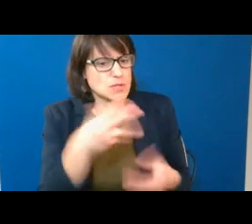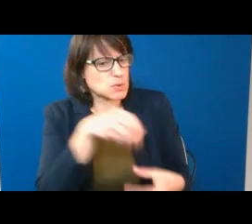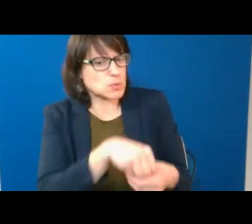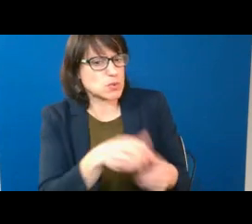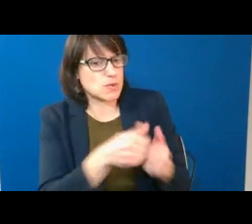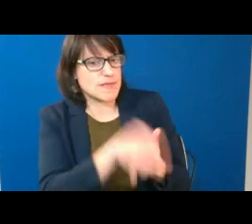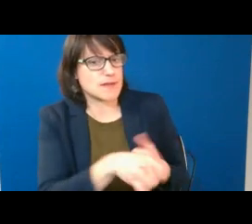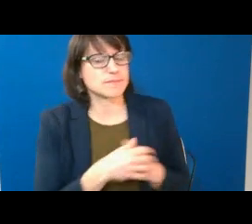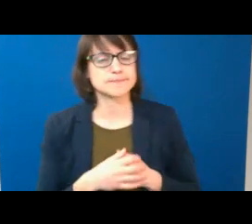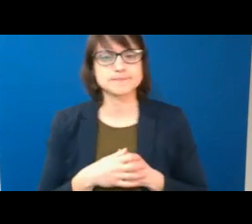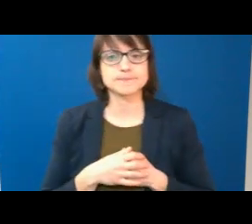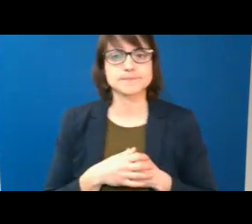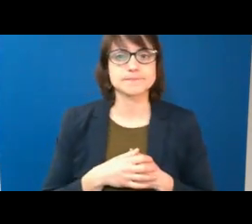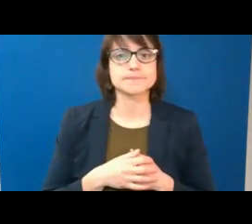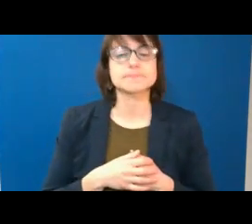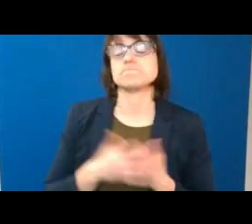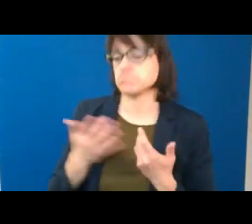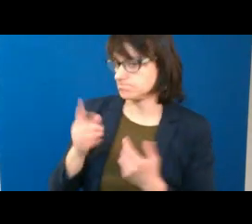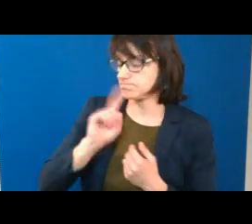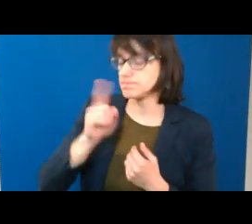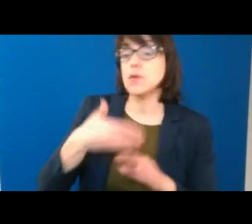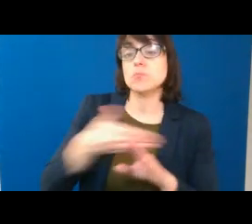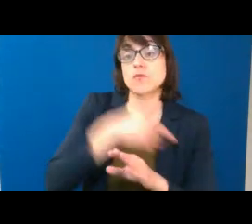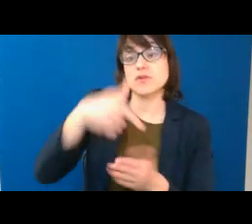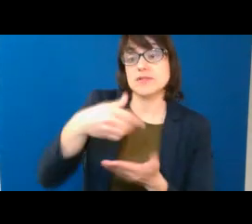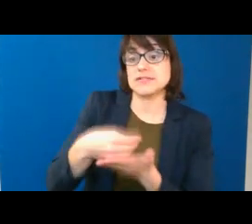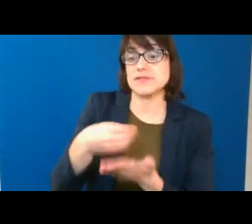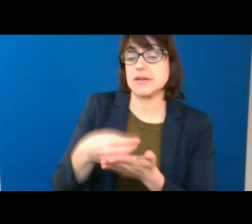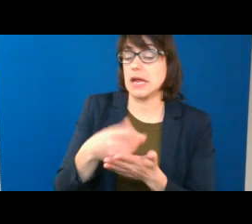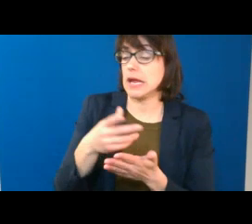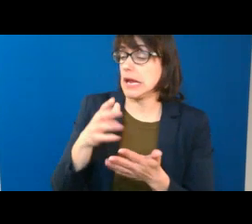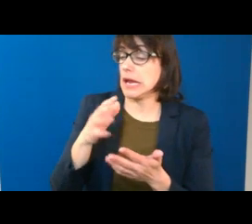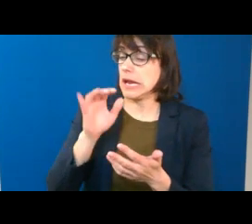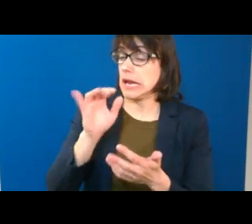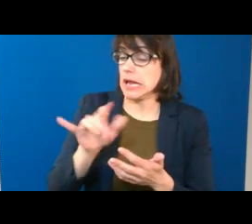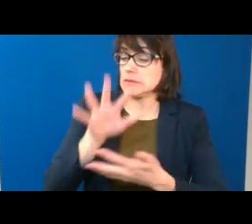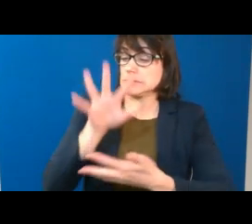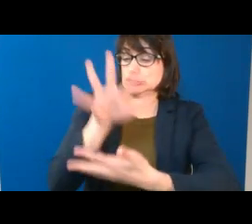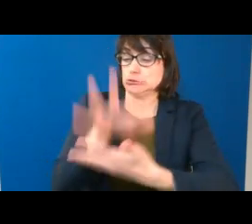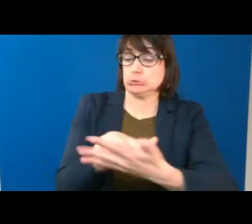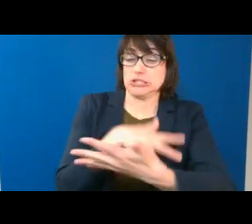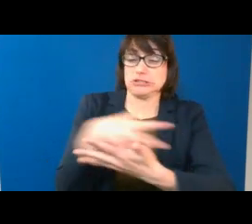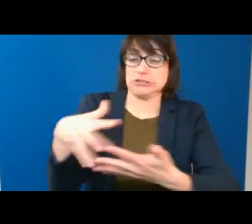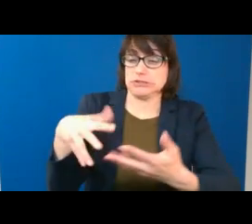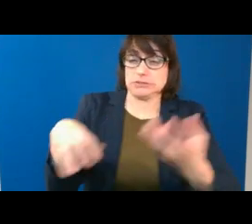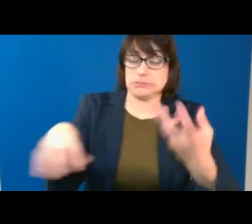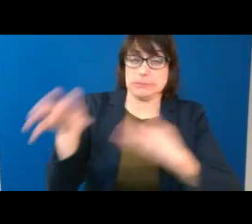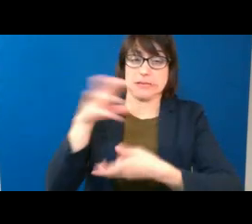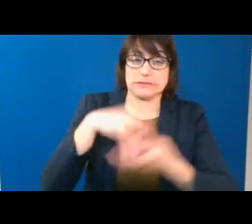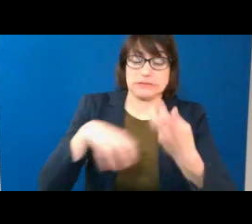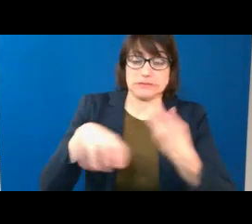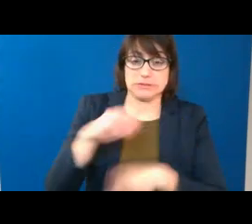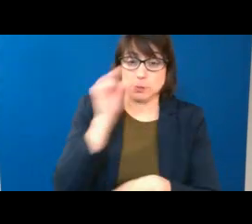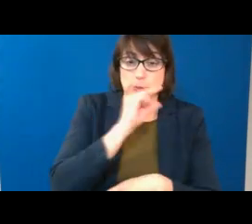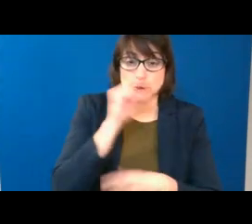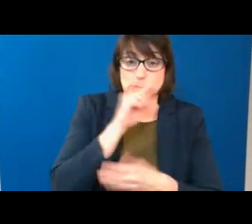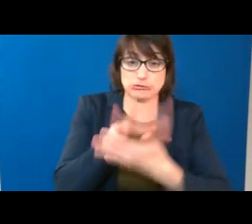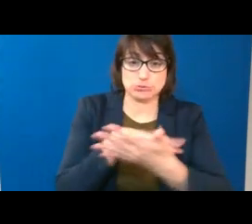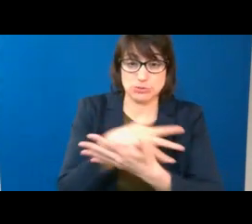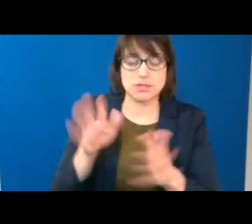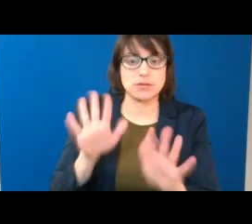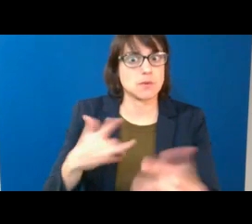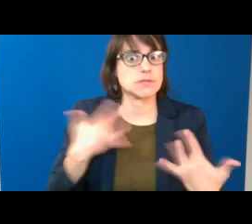so before this funding, it existed as a very ugly spreadsheet on a Google sheet, and was very excited to have the resources